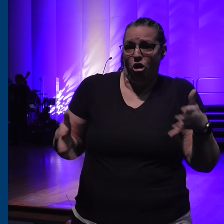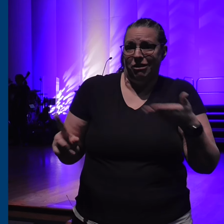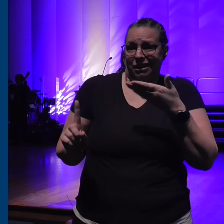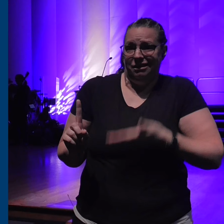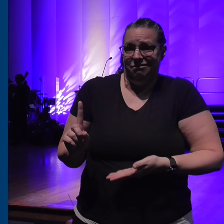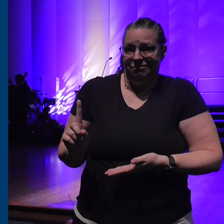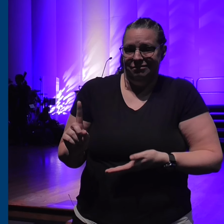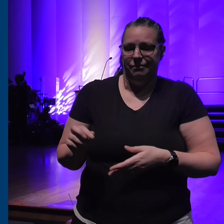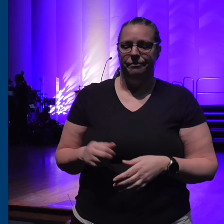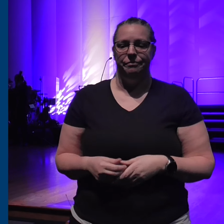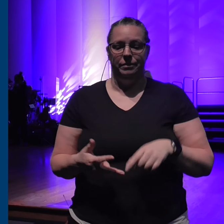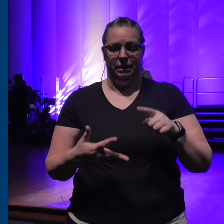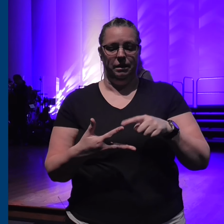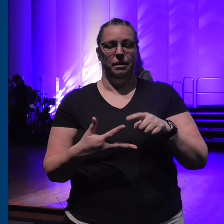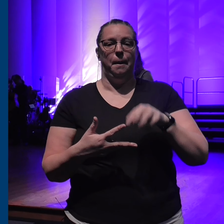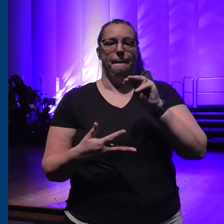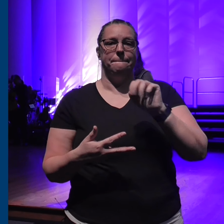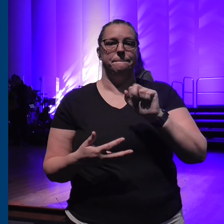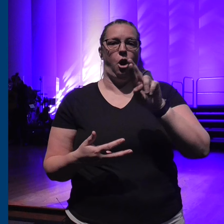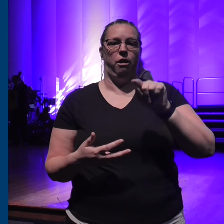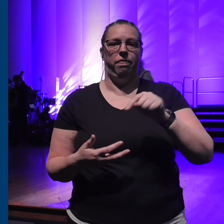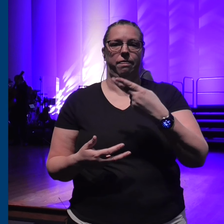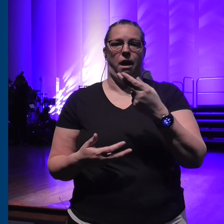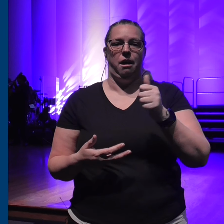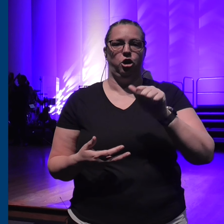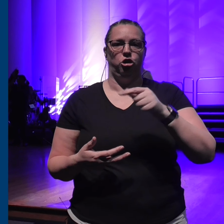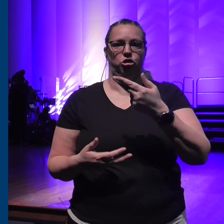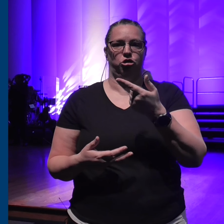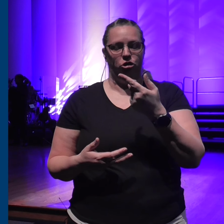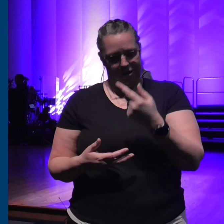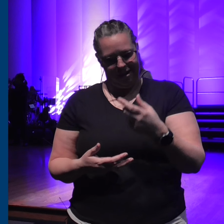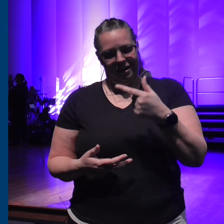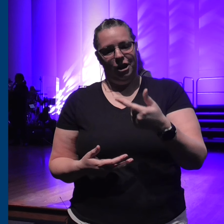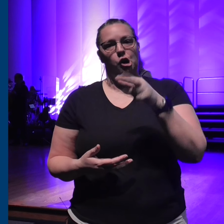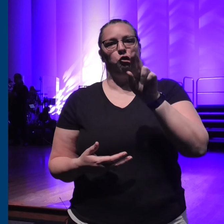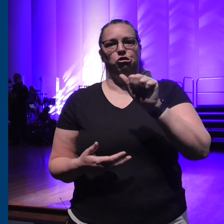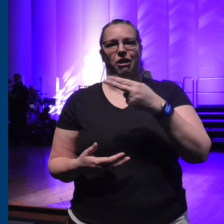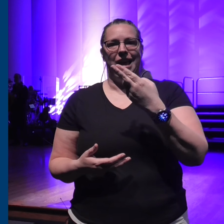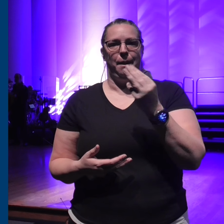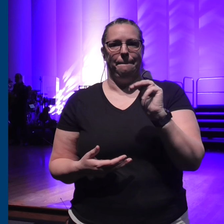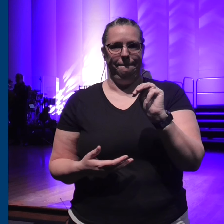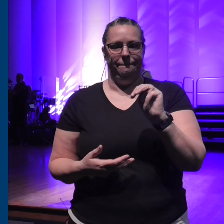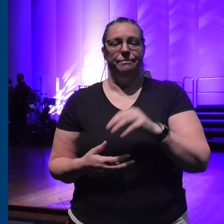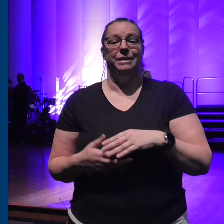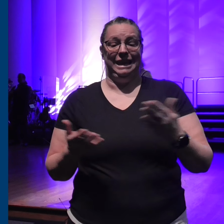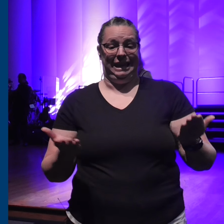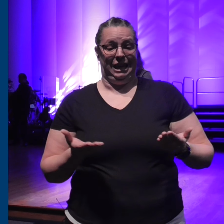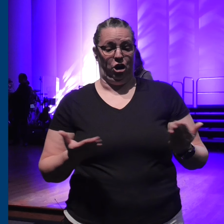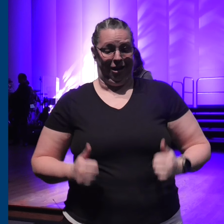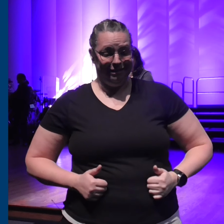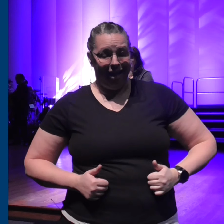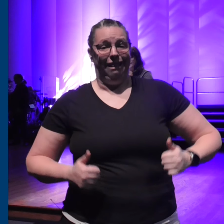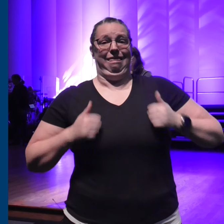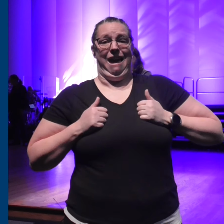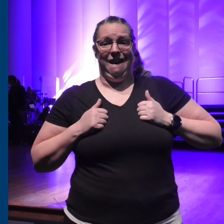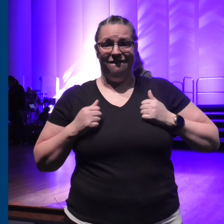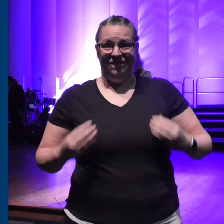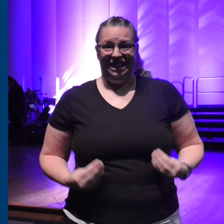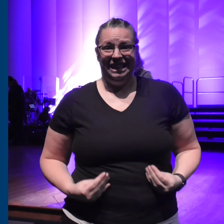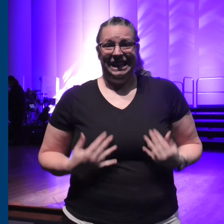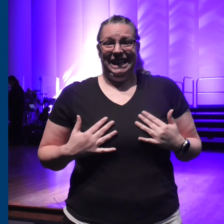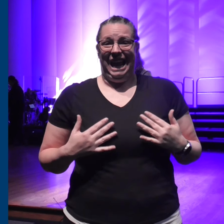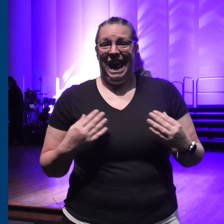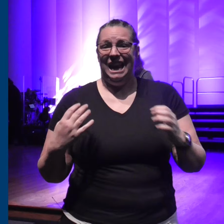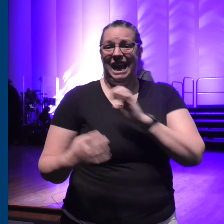are." And Martha Graham shares, "Here is a vitality, a life force, an energy that is translated